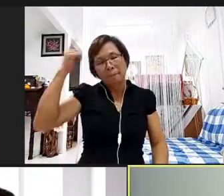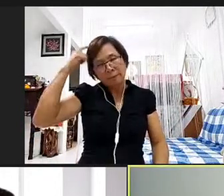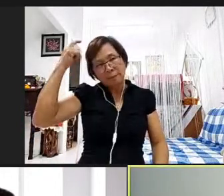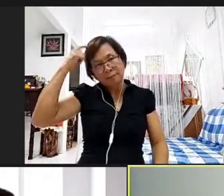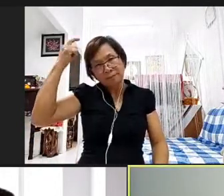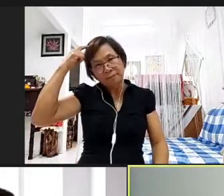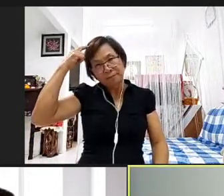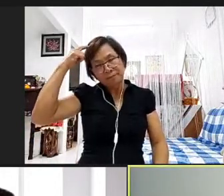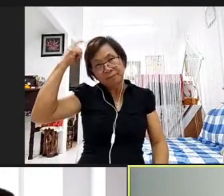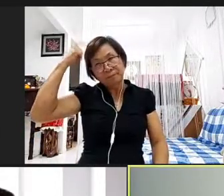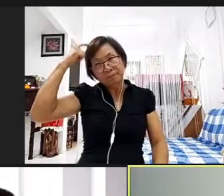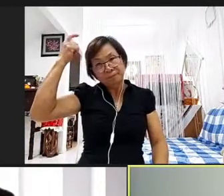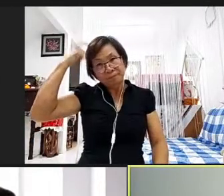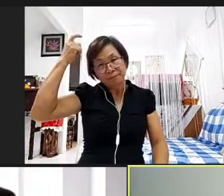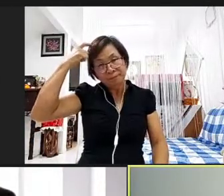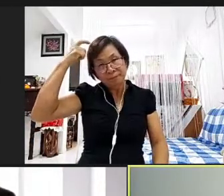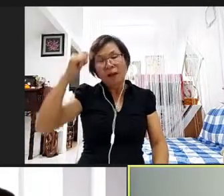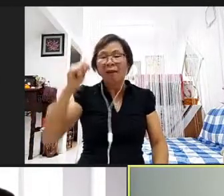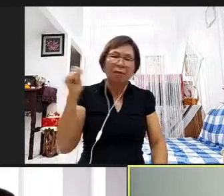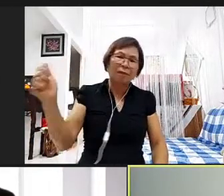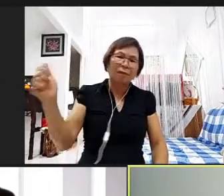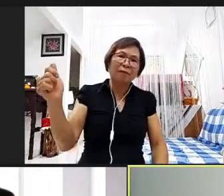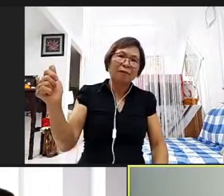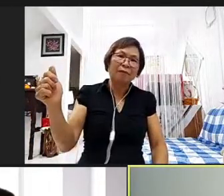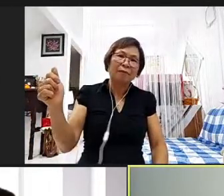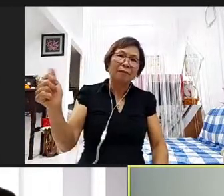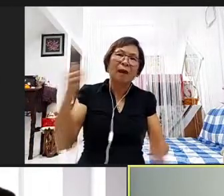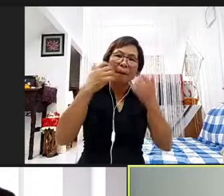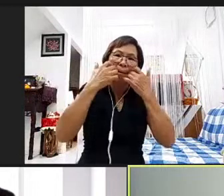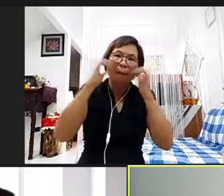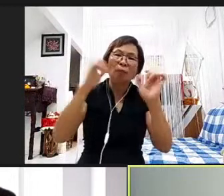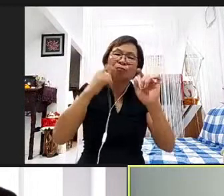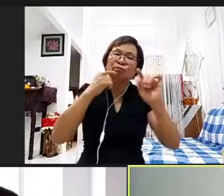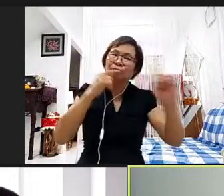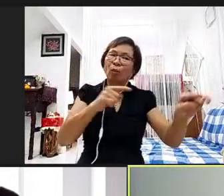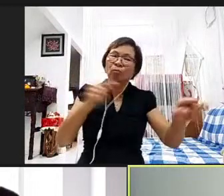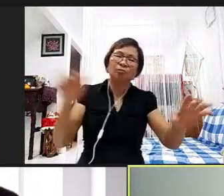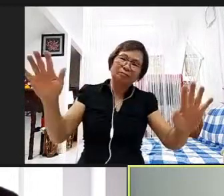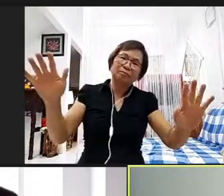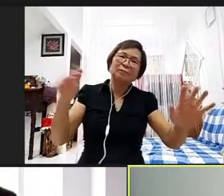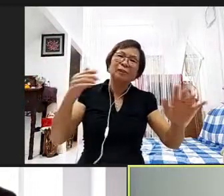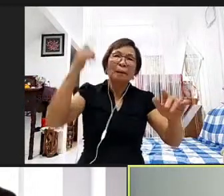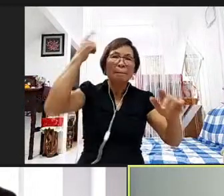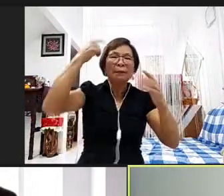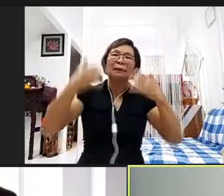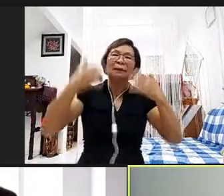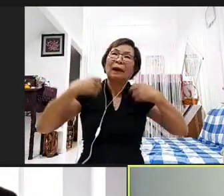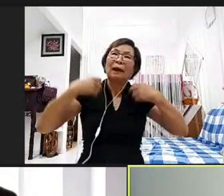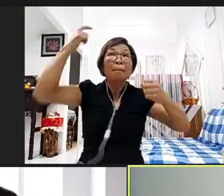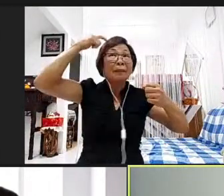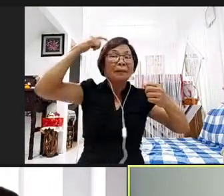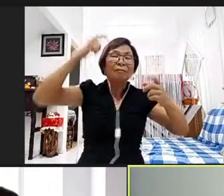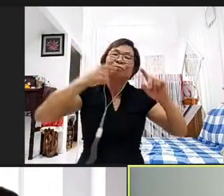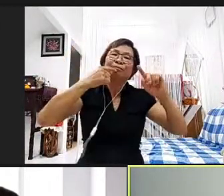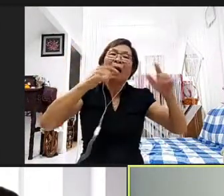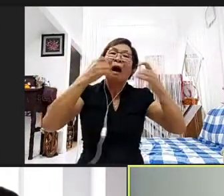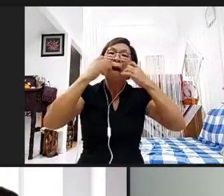mental health, I will leave it to the experts to elaborate on that. Then the third thing